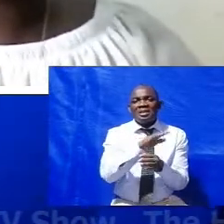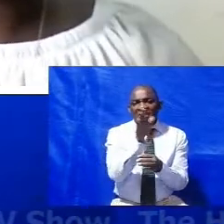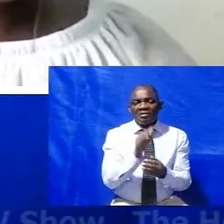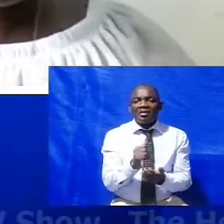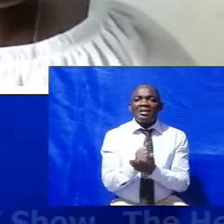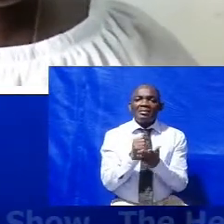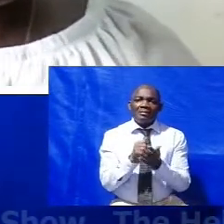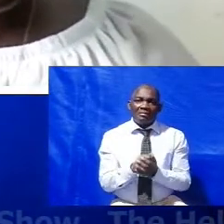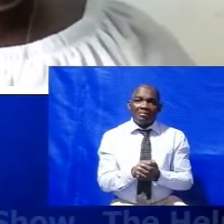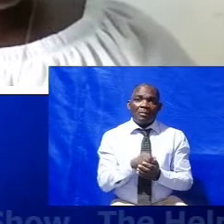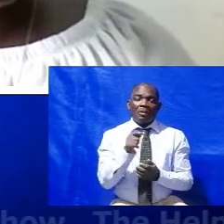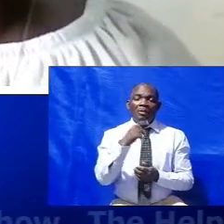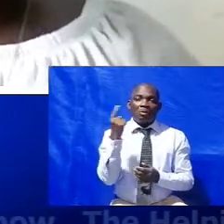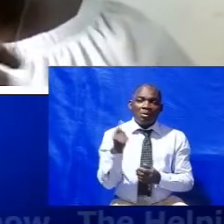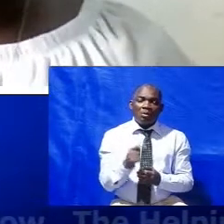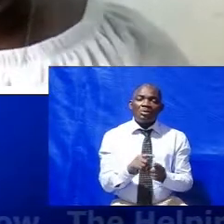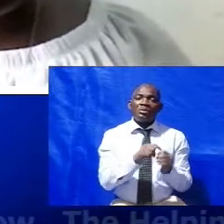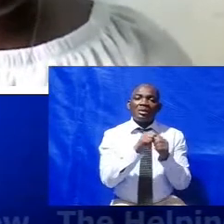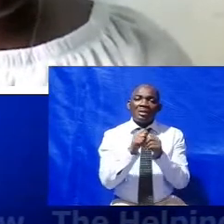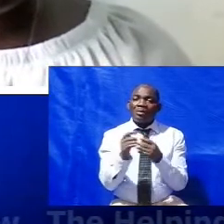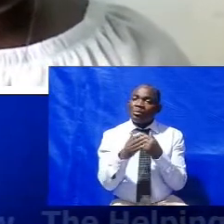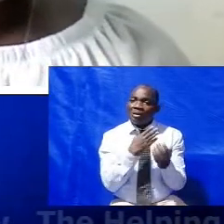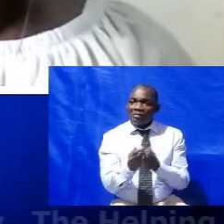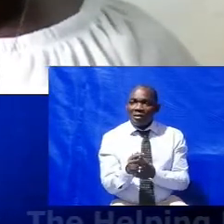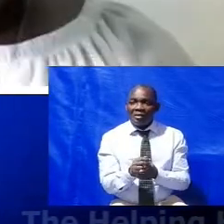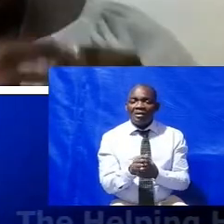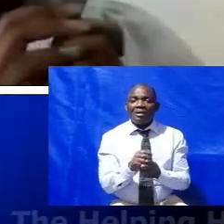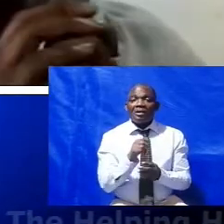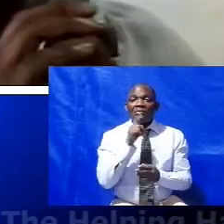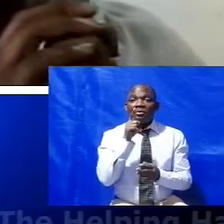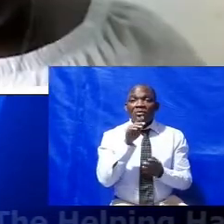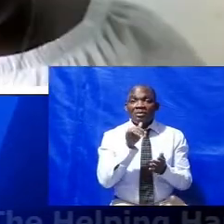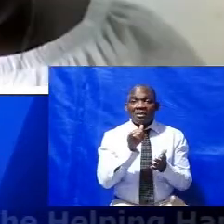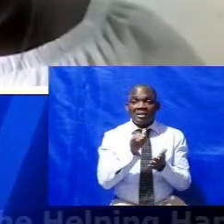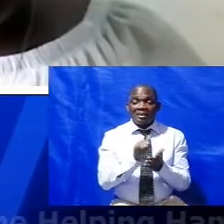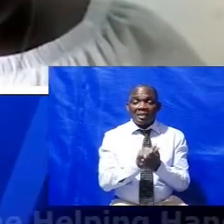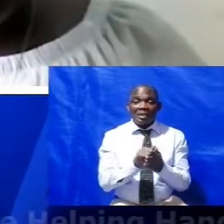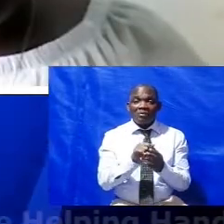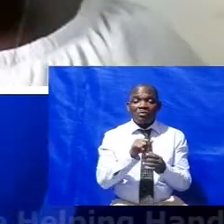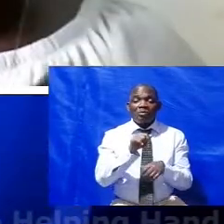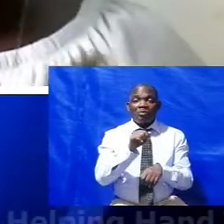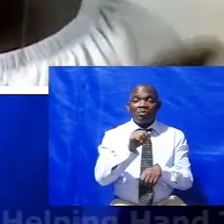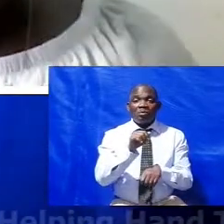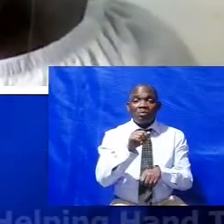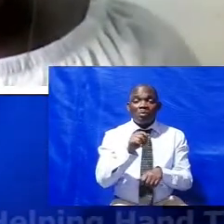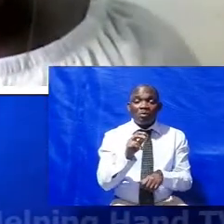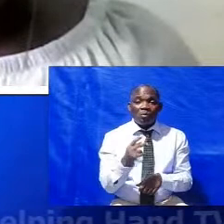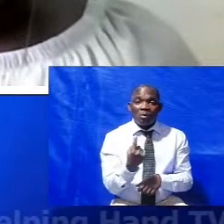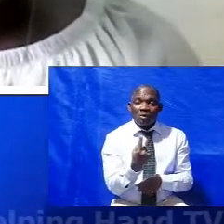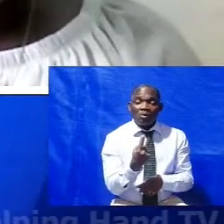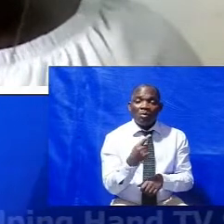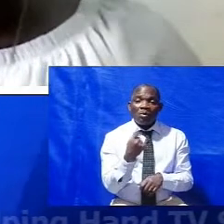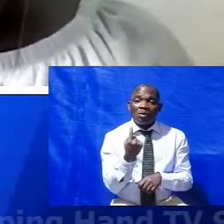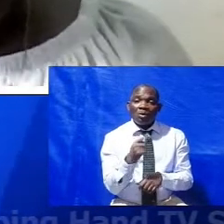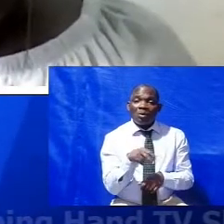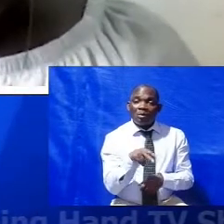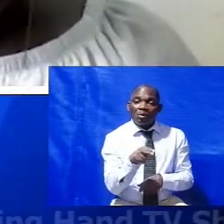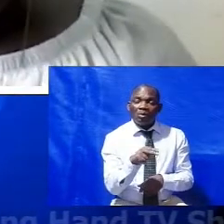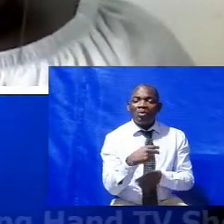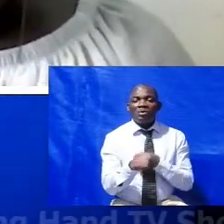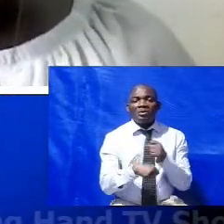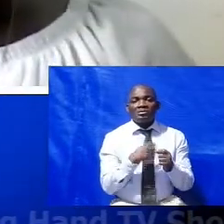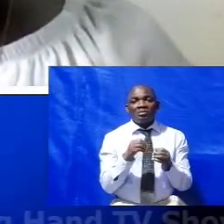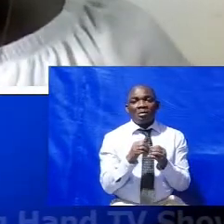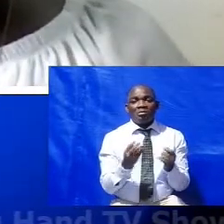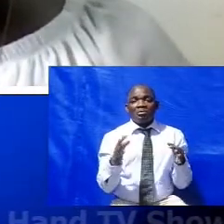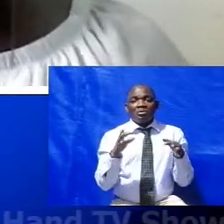you connect with each other, you bond together. So it is very true that when you walk alone, you will suffer more.